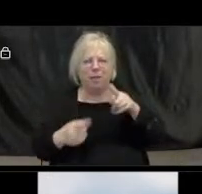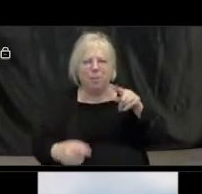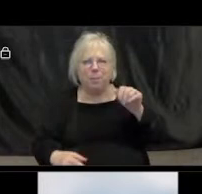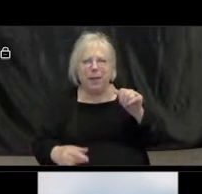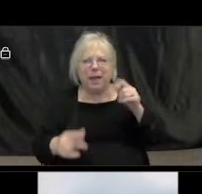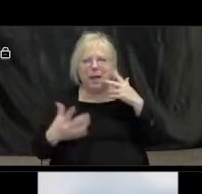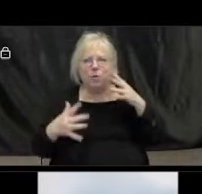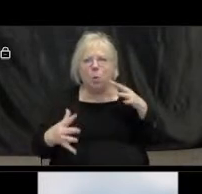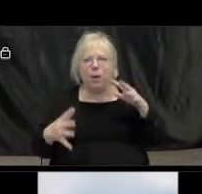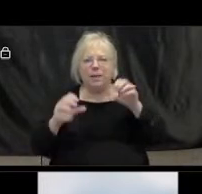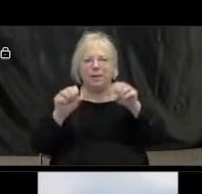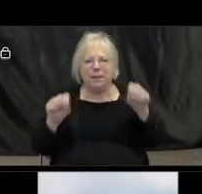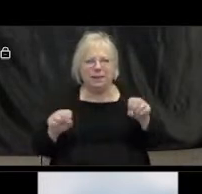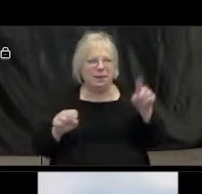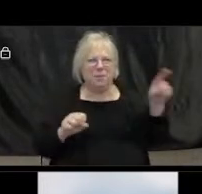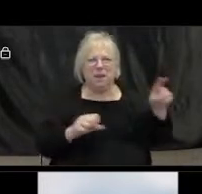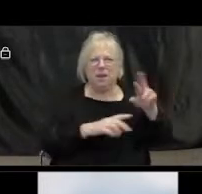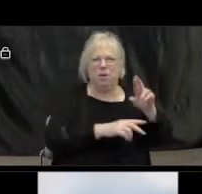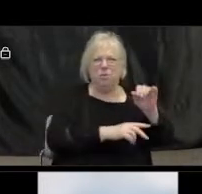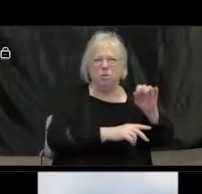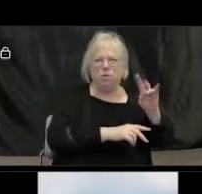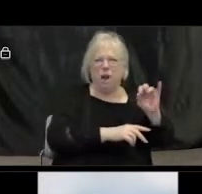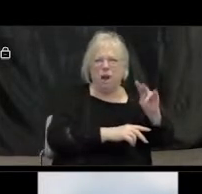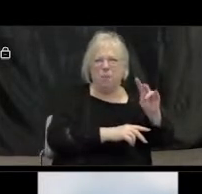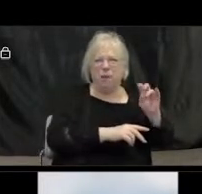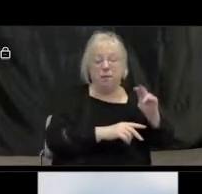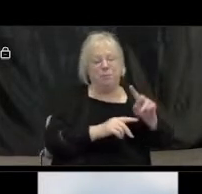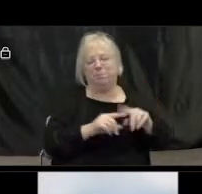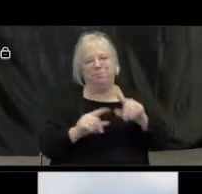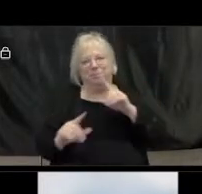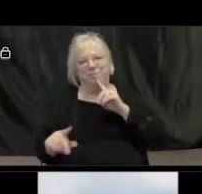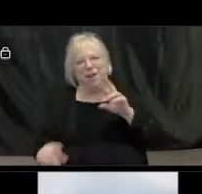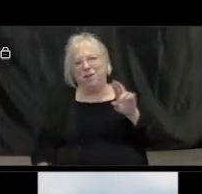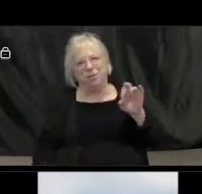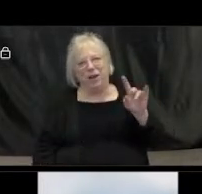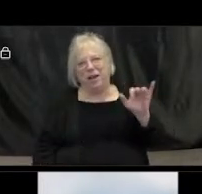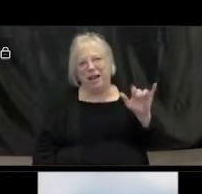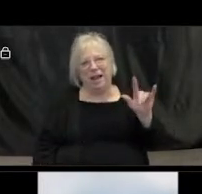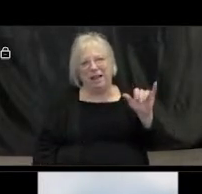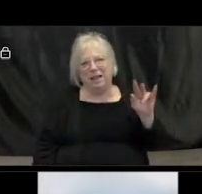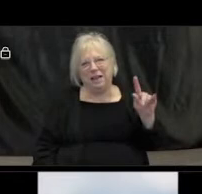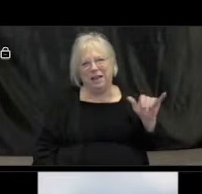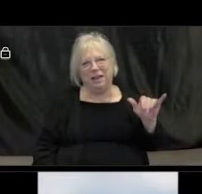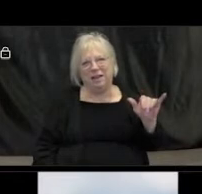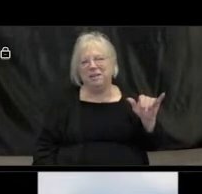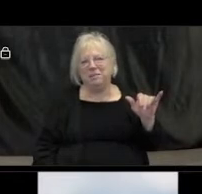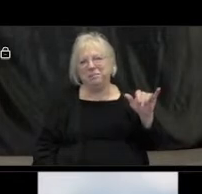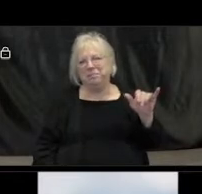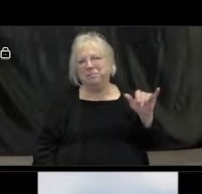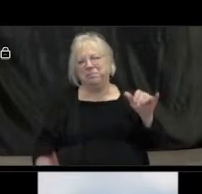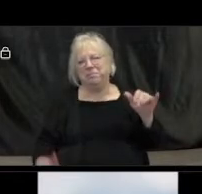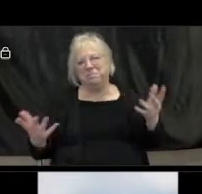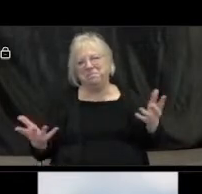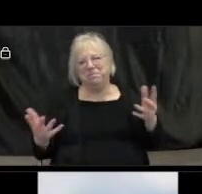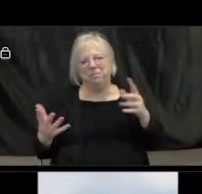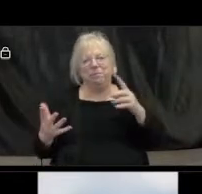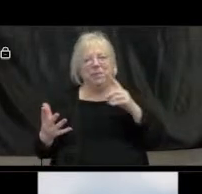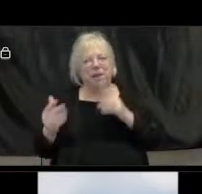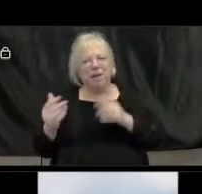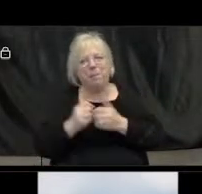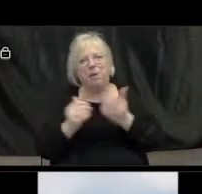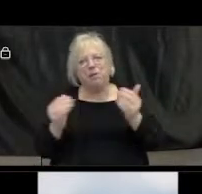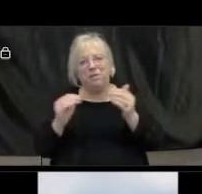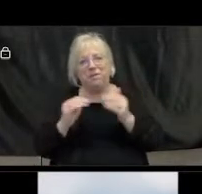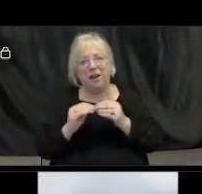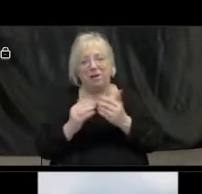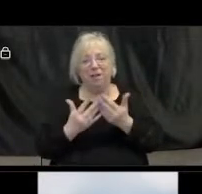at Robinson. But the reality is I think the fairest thing to do and the thing